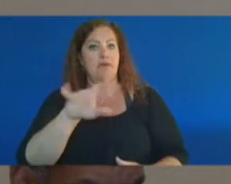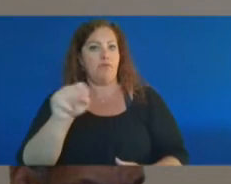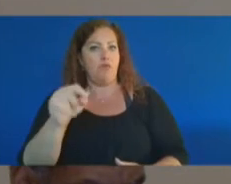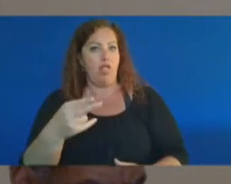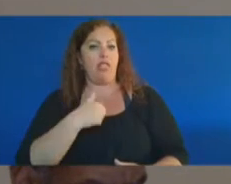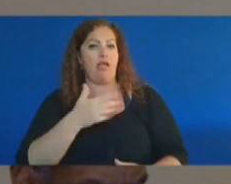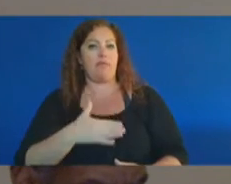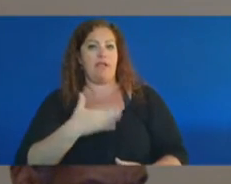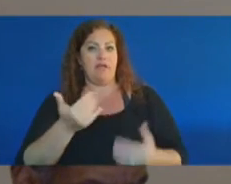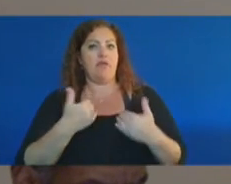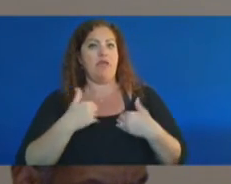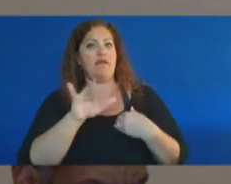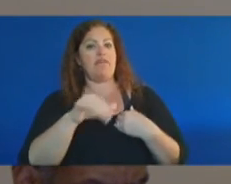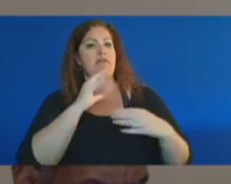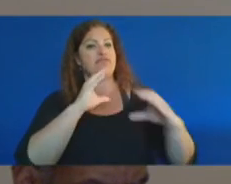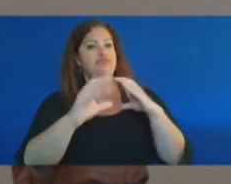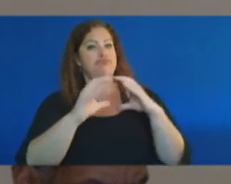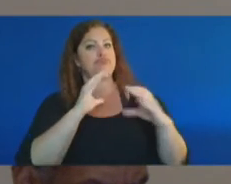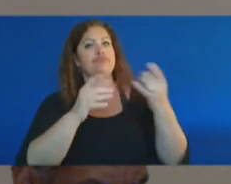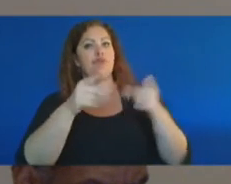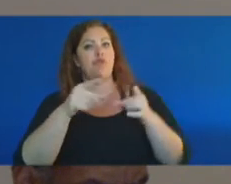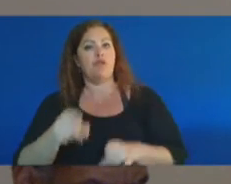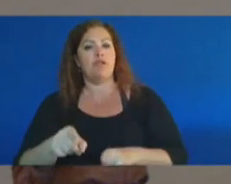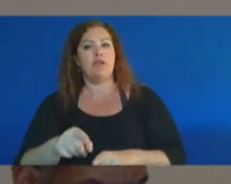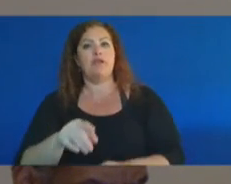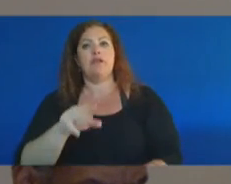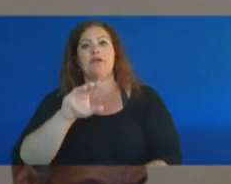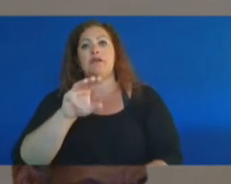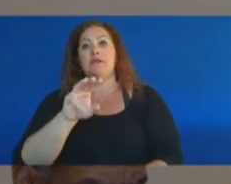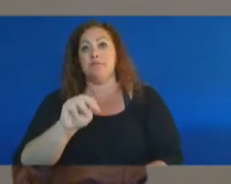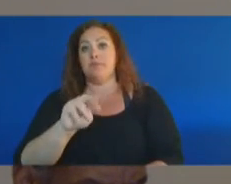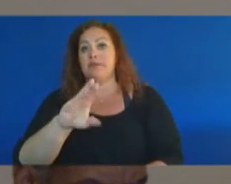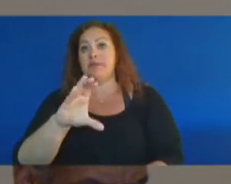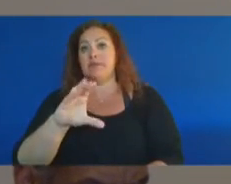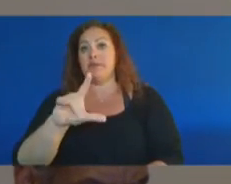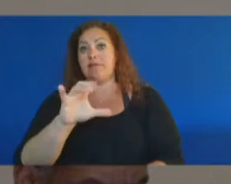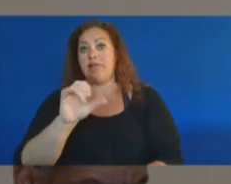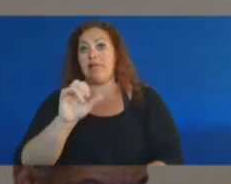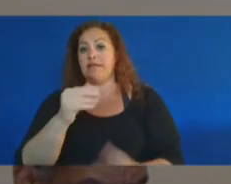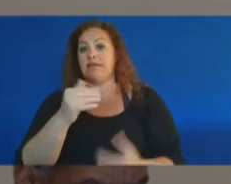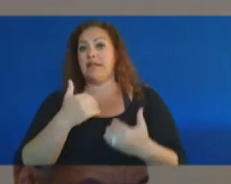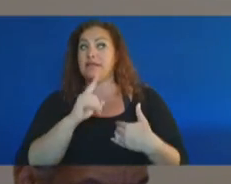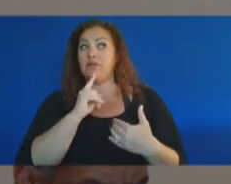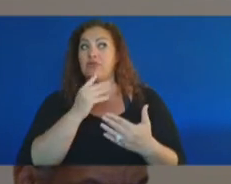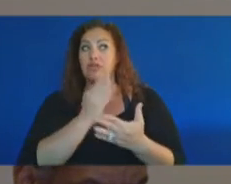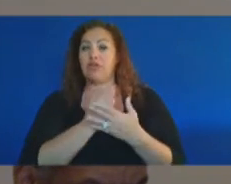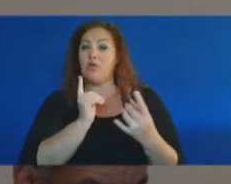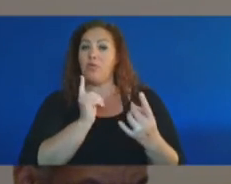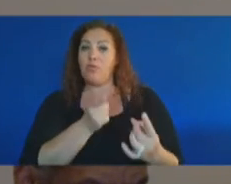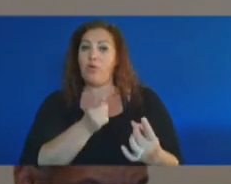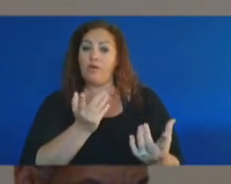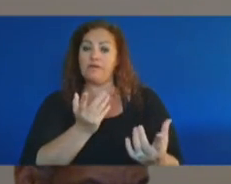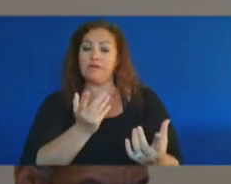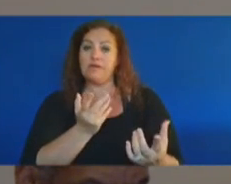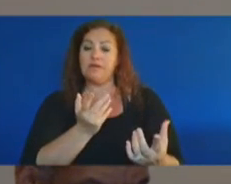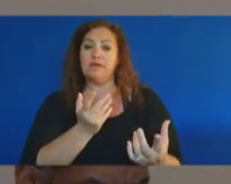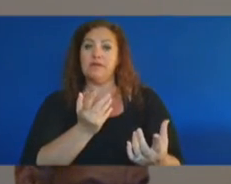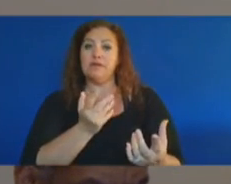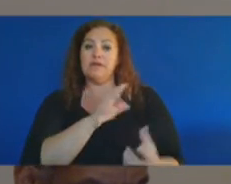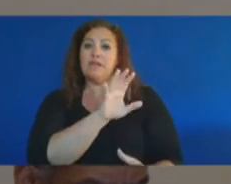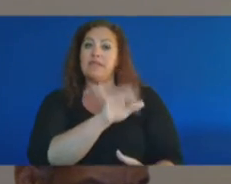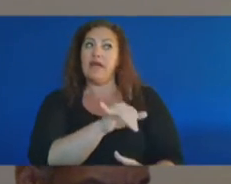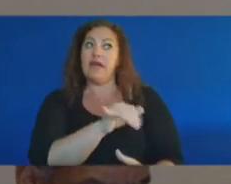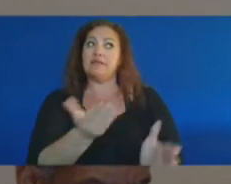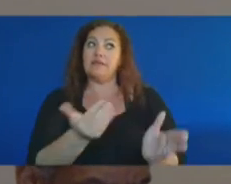two-way communication going Mr Classon does bring up a a really good point um as that's a recurring